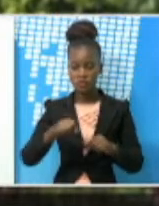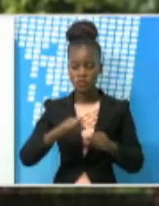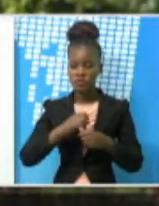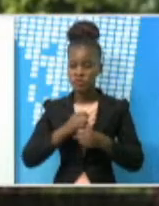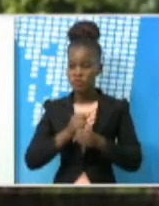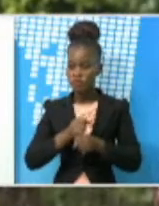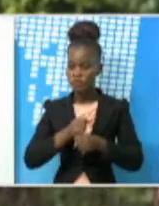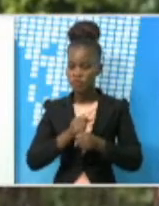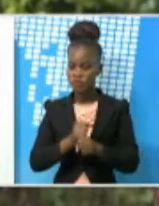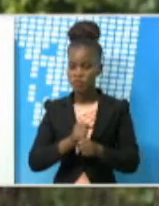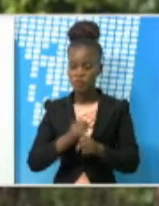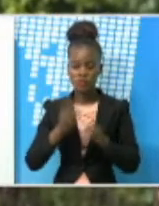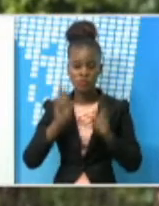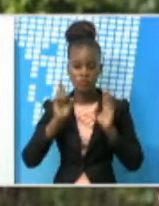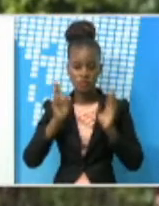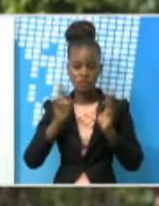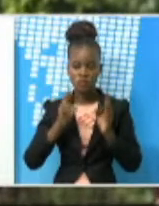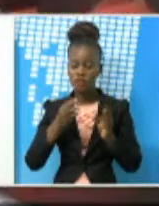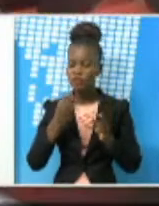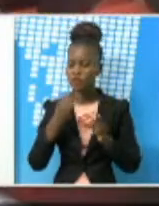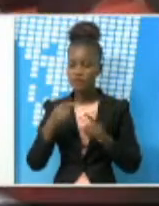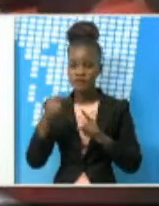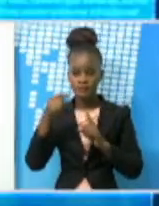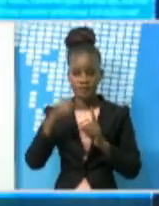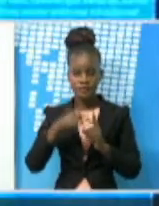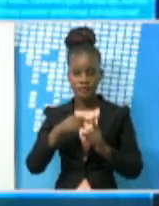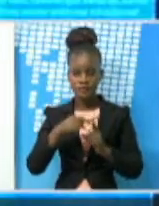the already circles that we want them to grow.